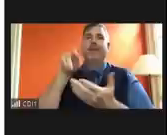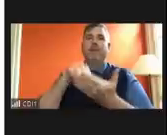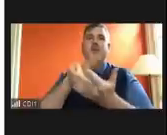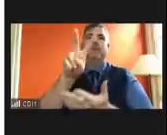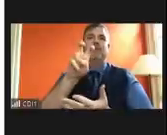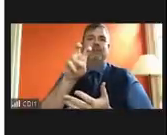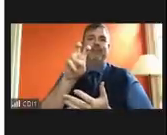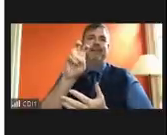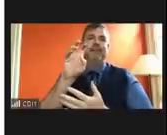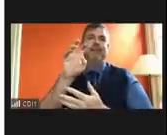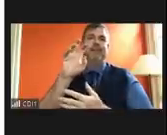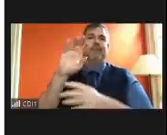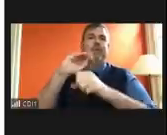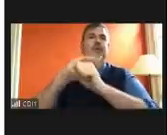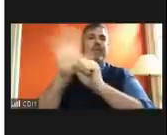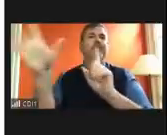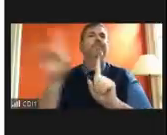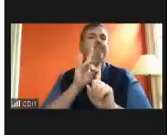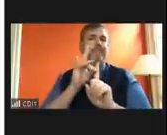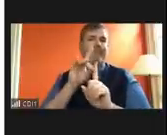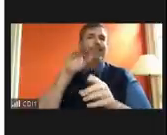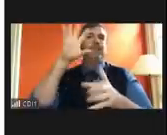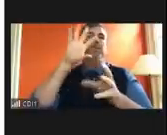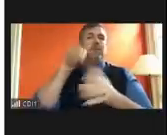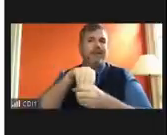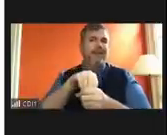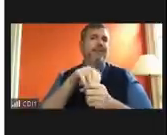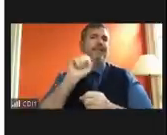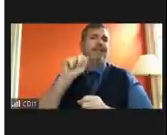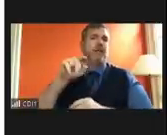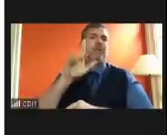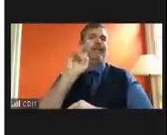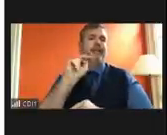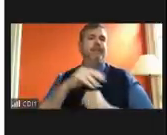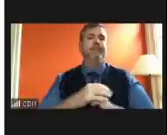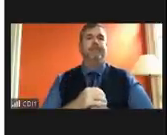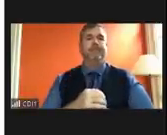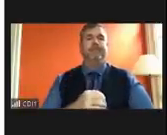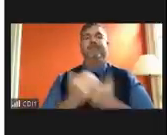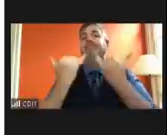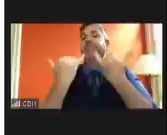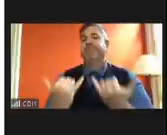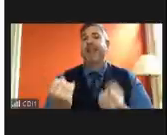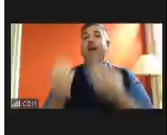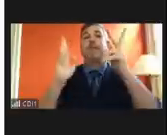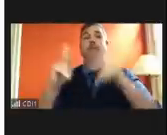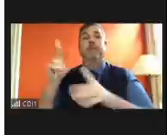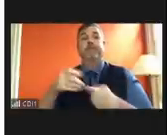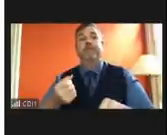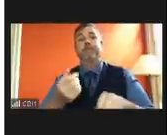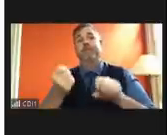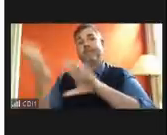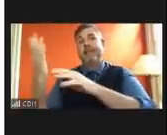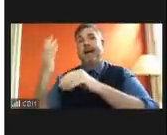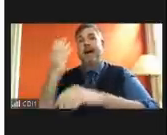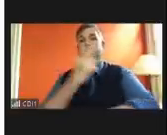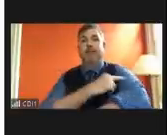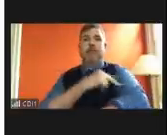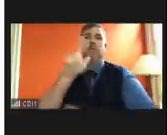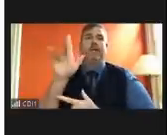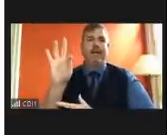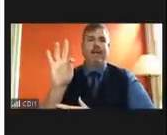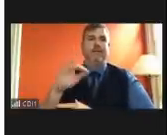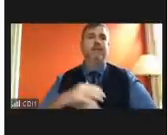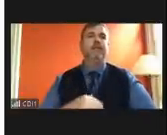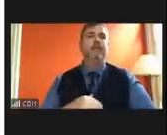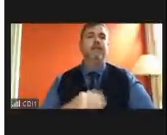We have 29 people currently hospitalized in Marin County for COVID-19, 7 among San Quentin inmates and 22 among the rest of the